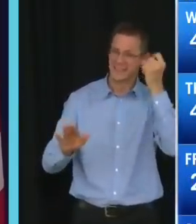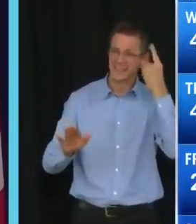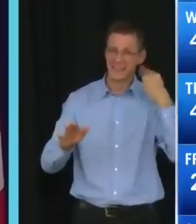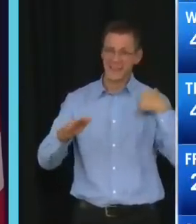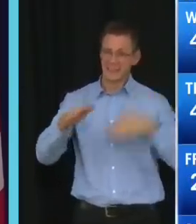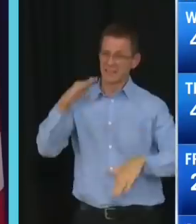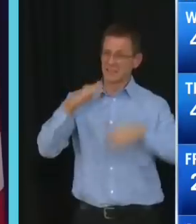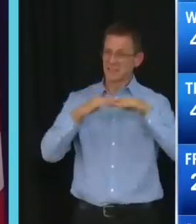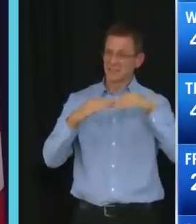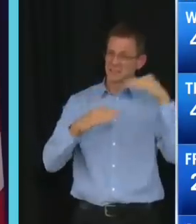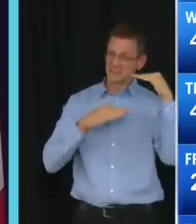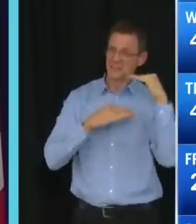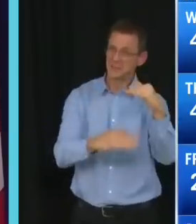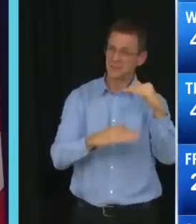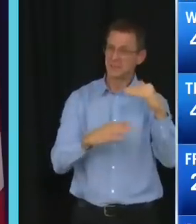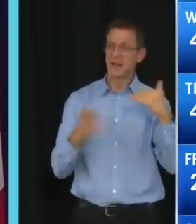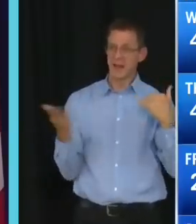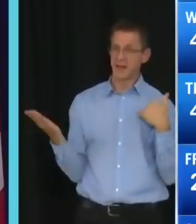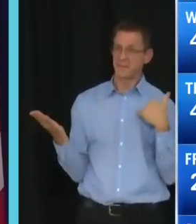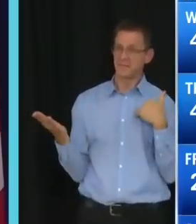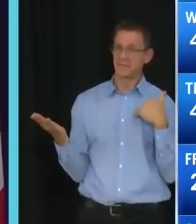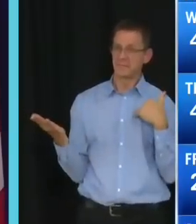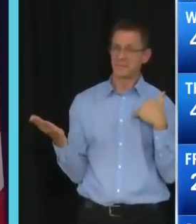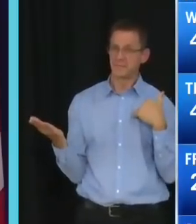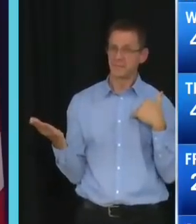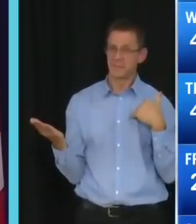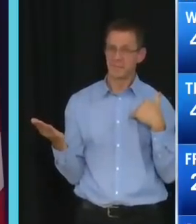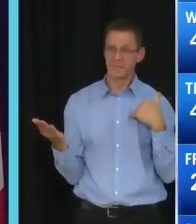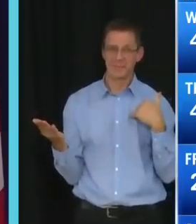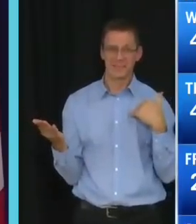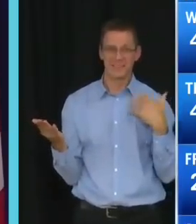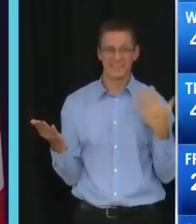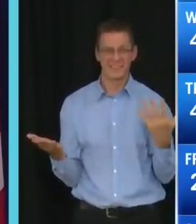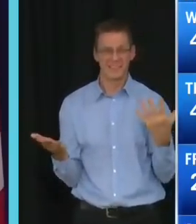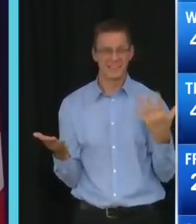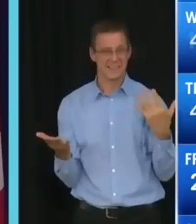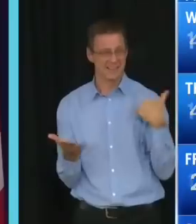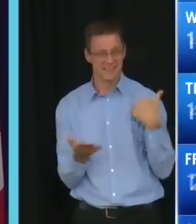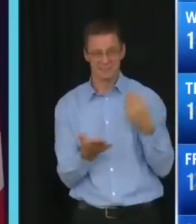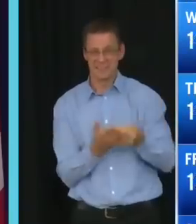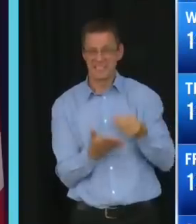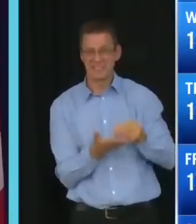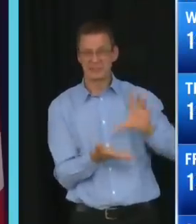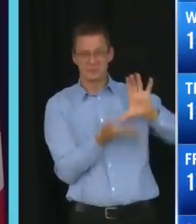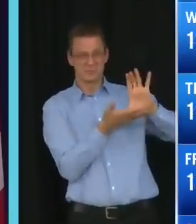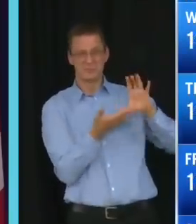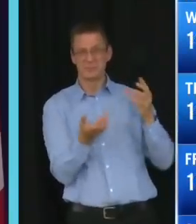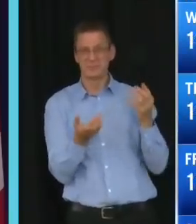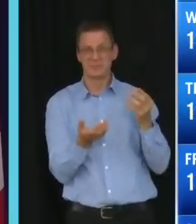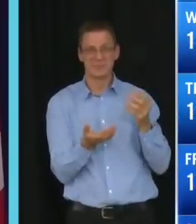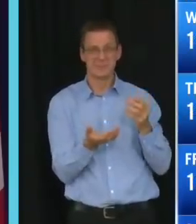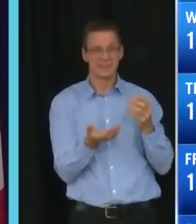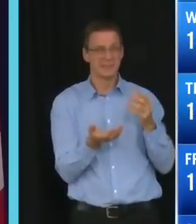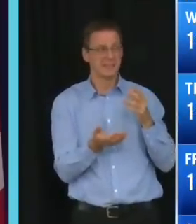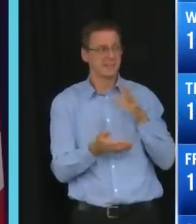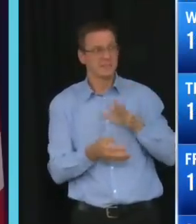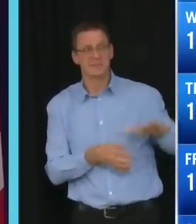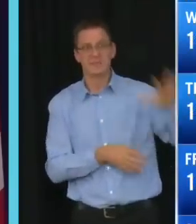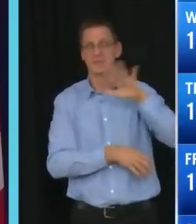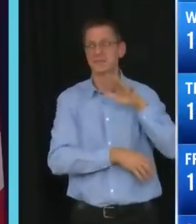the biggest per capita healthcare budget in Canada, Alberta hospitals normally, outside of a COVID year, have a total